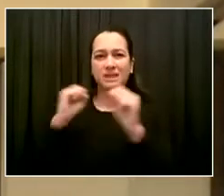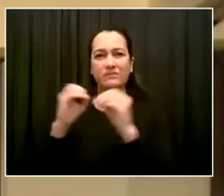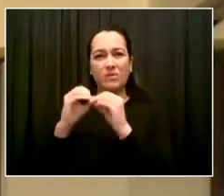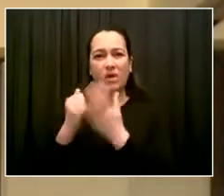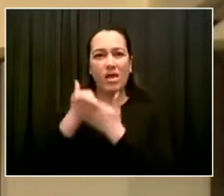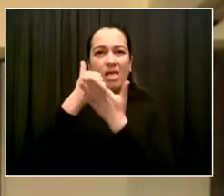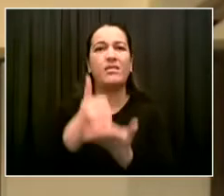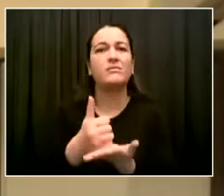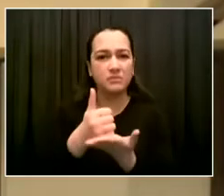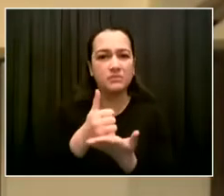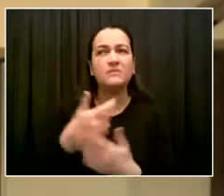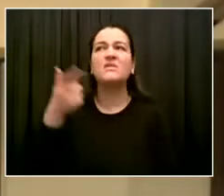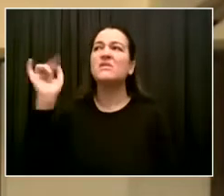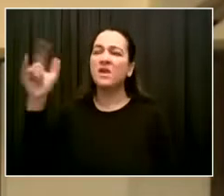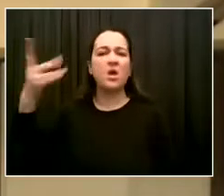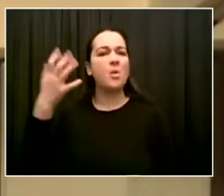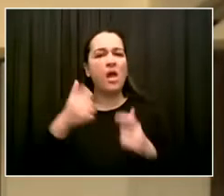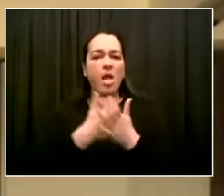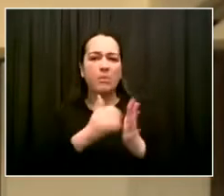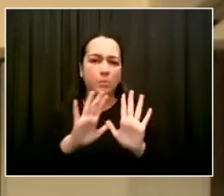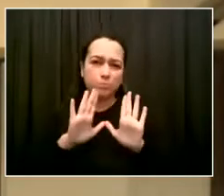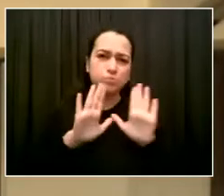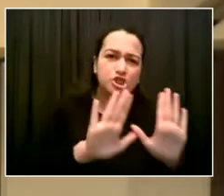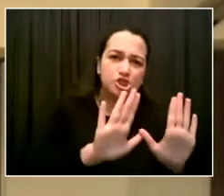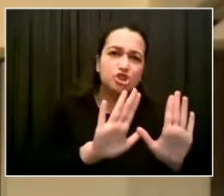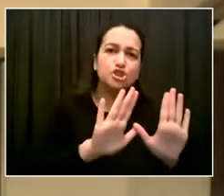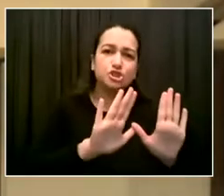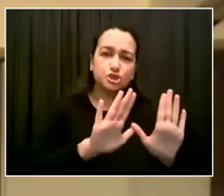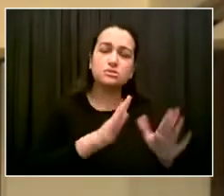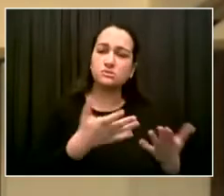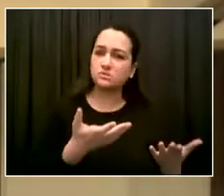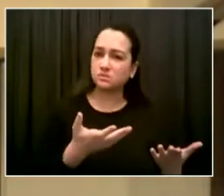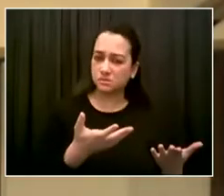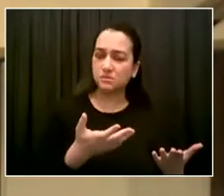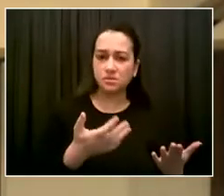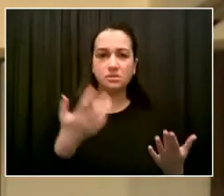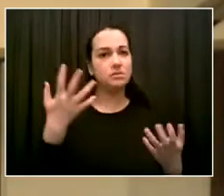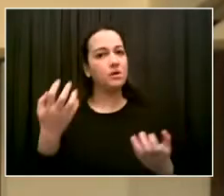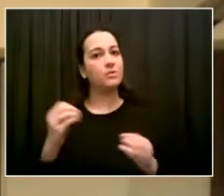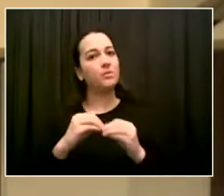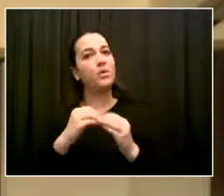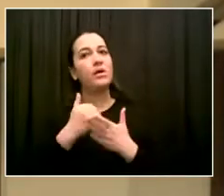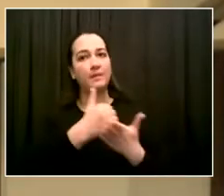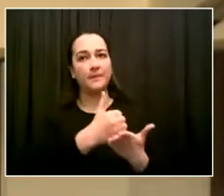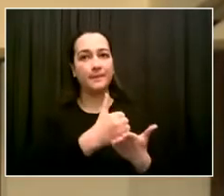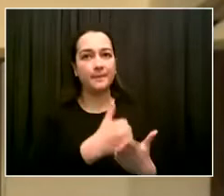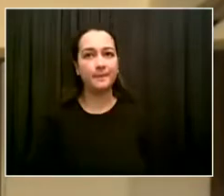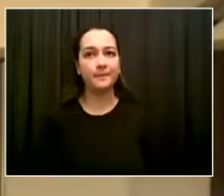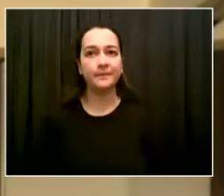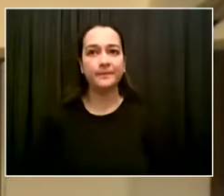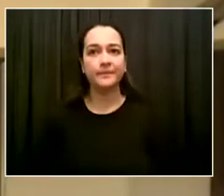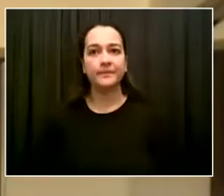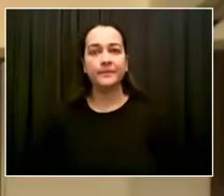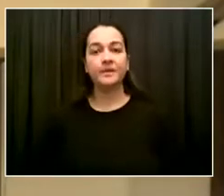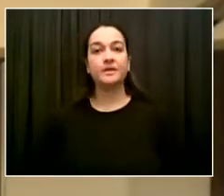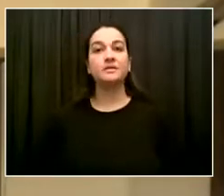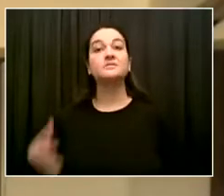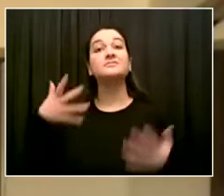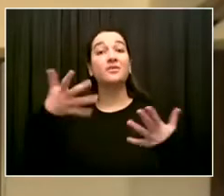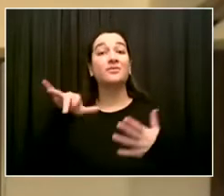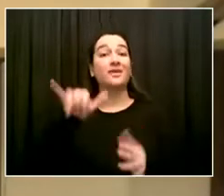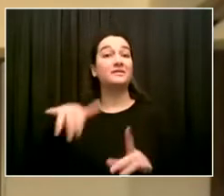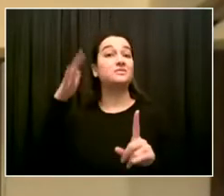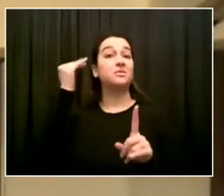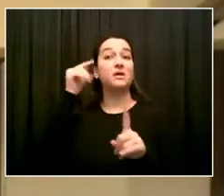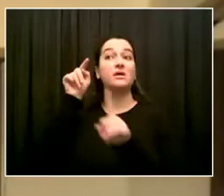why Google's pleased to provide the city with support of over $1 million to vaccinate the most vulnerable communities in New York. We'll start by helping to get